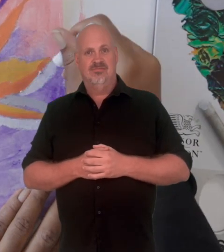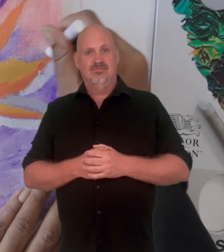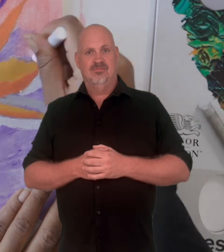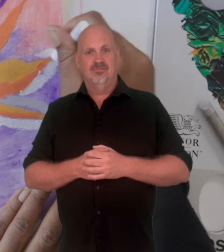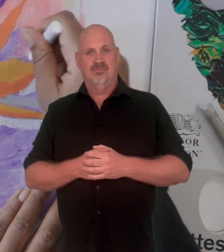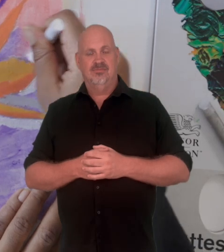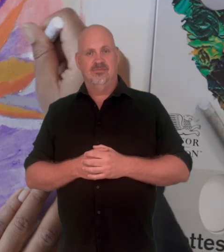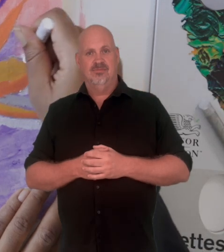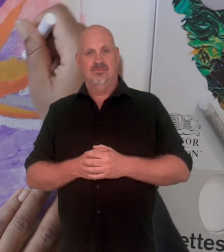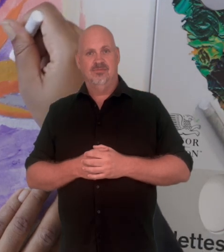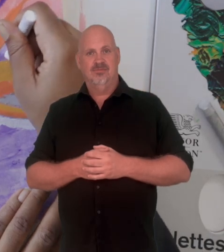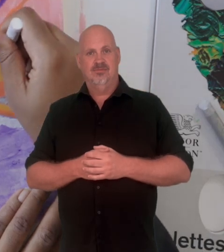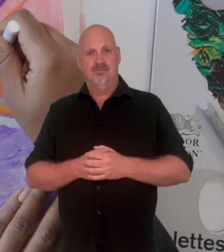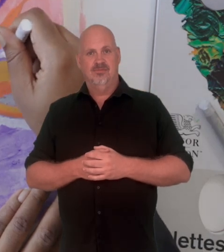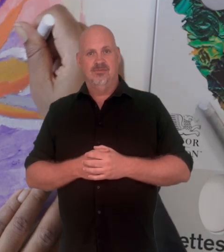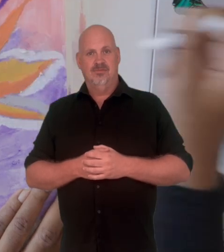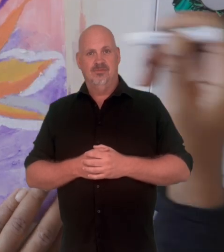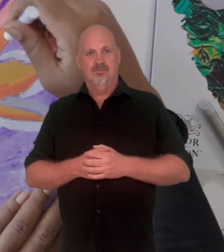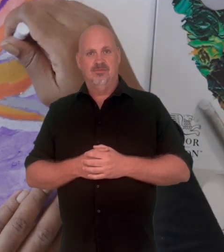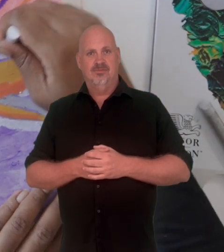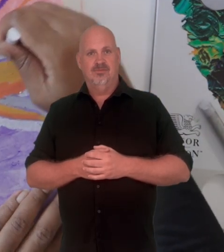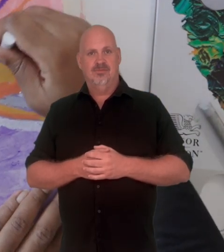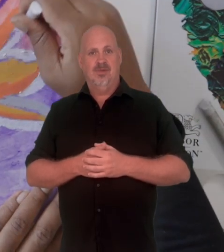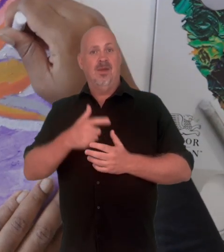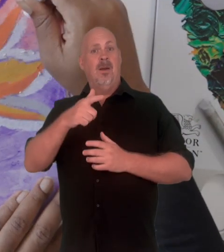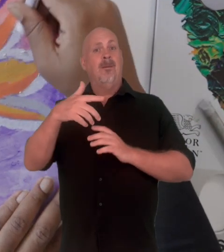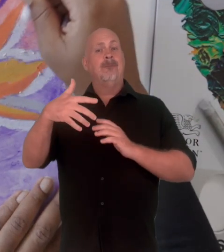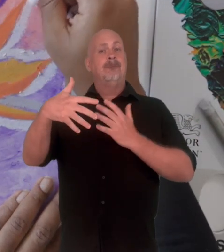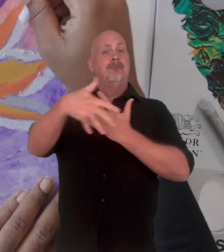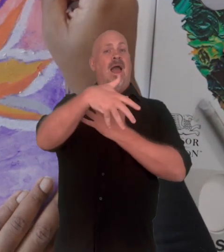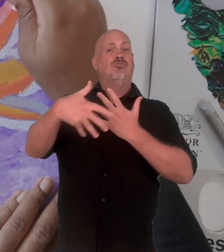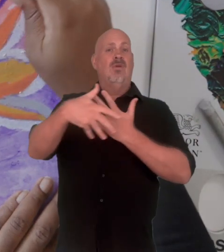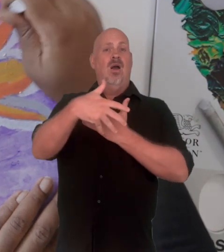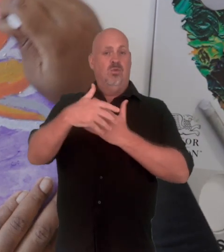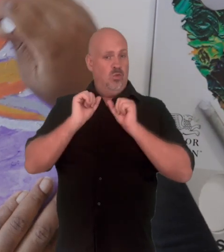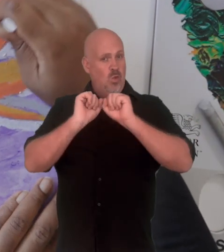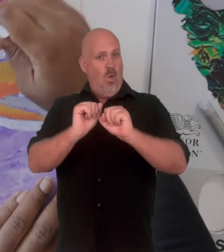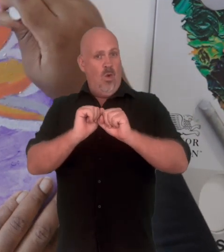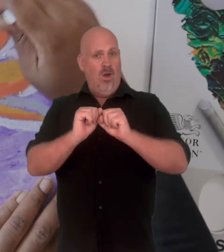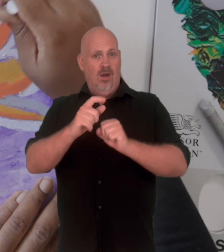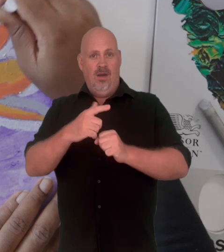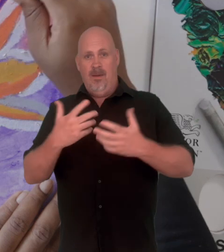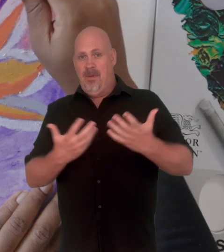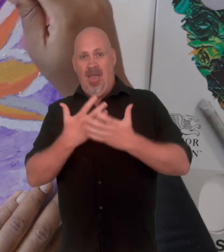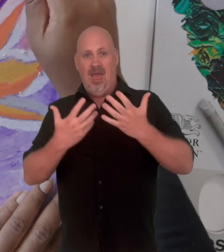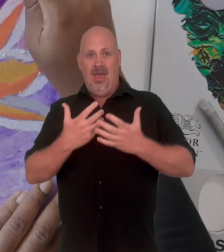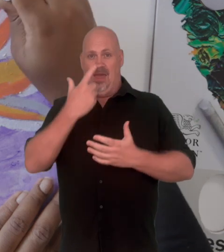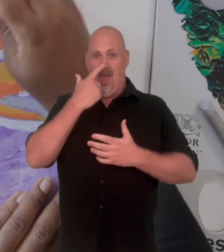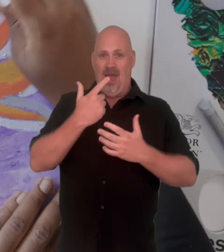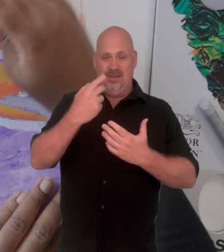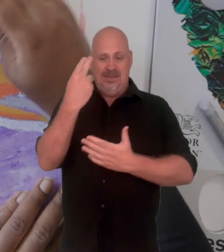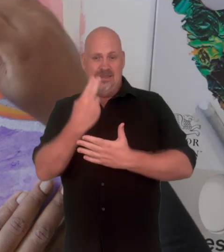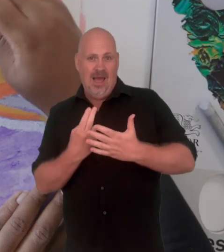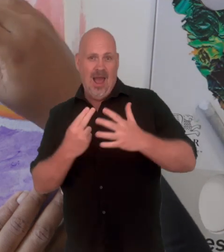The background is yours to play with. So if you want to add abstract designs, you can do